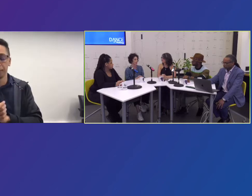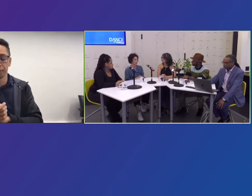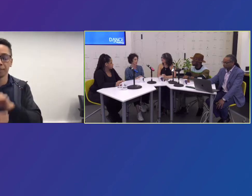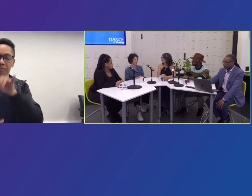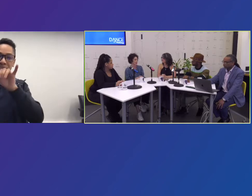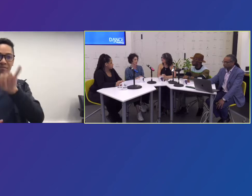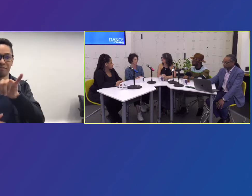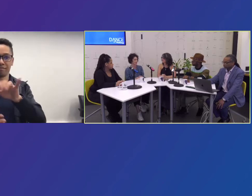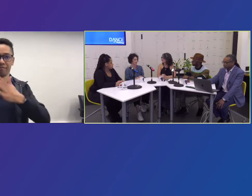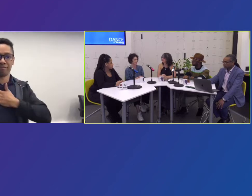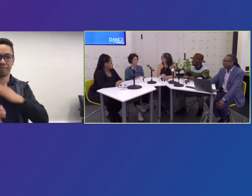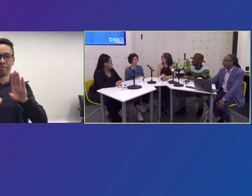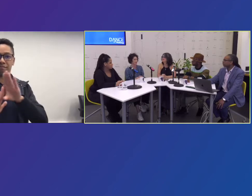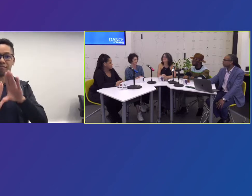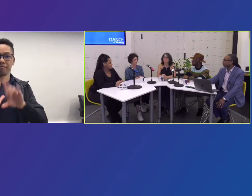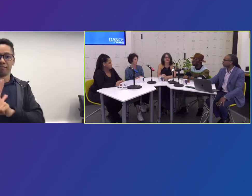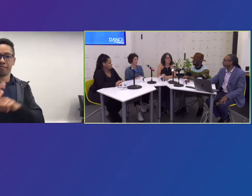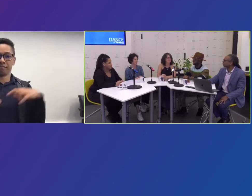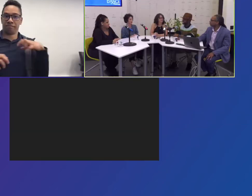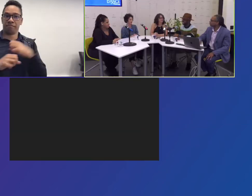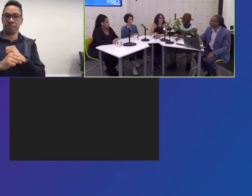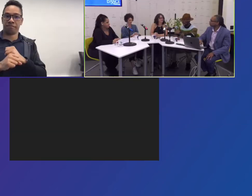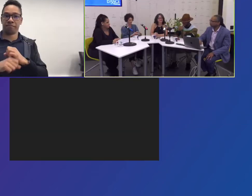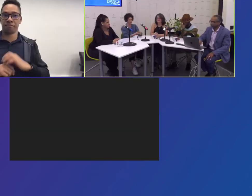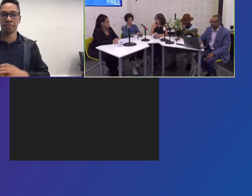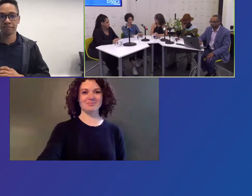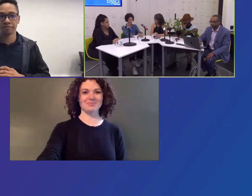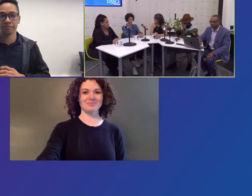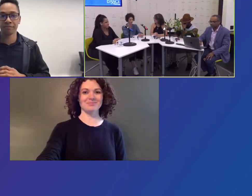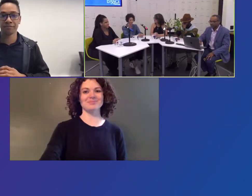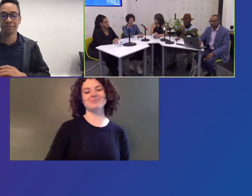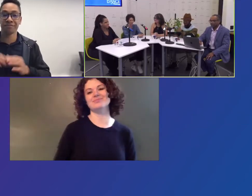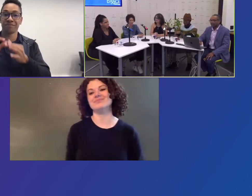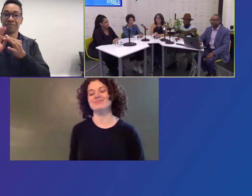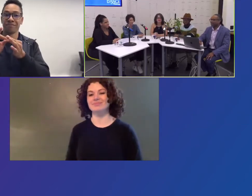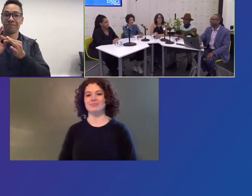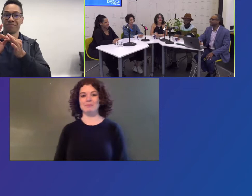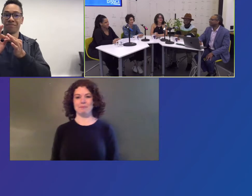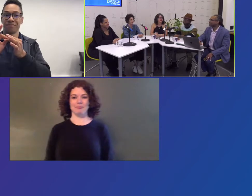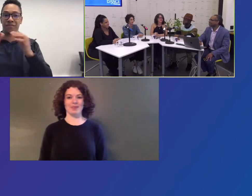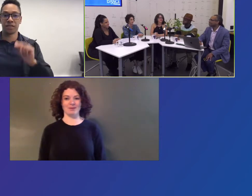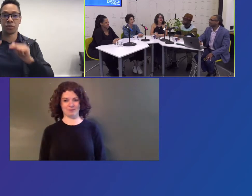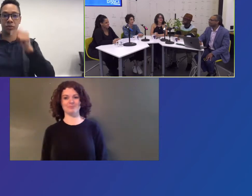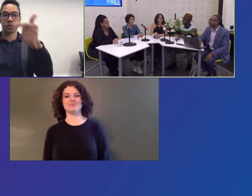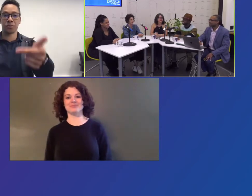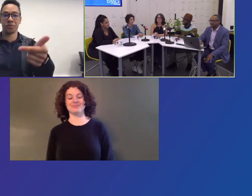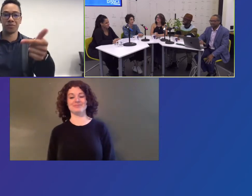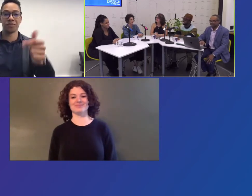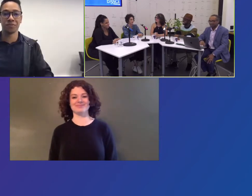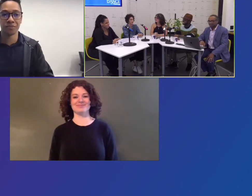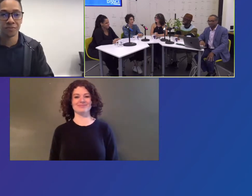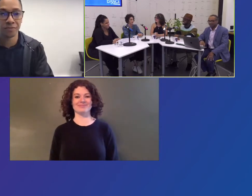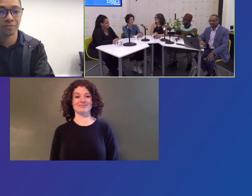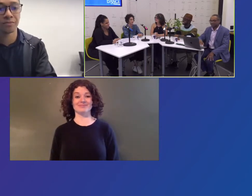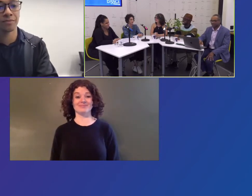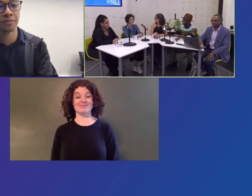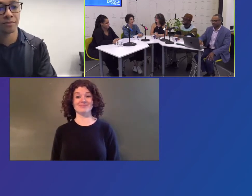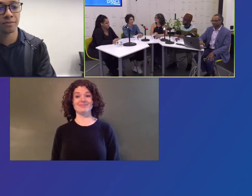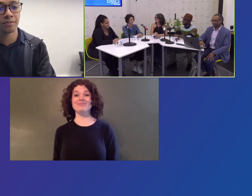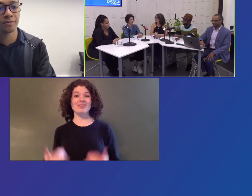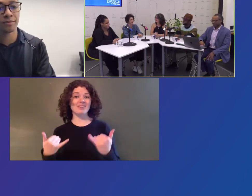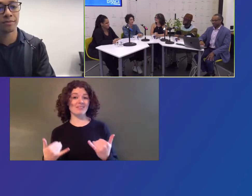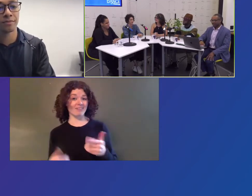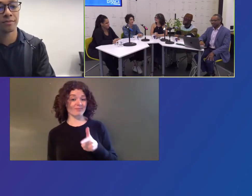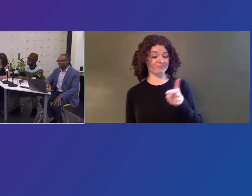little bit in a nutshell. Yeah, thank you. Wow, thank you. And then there's Maxine